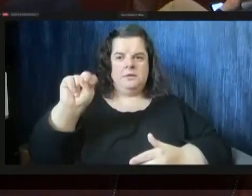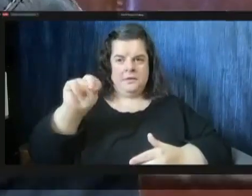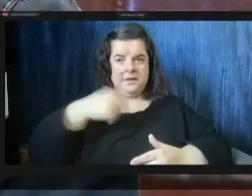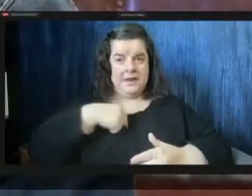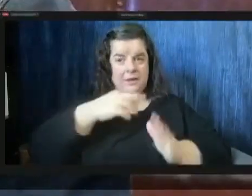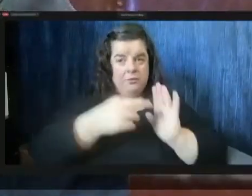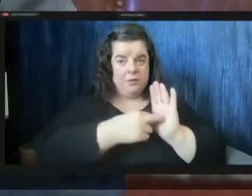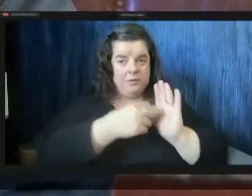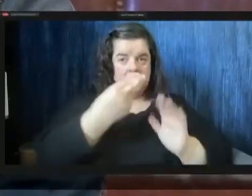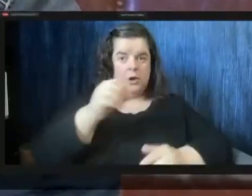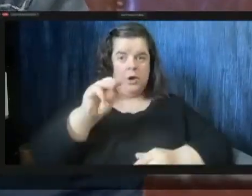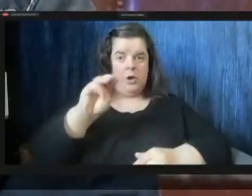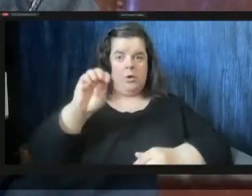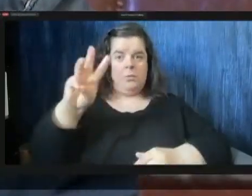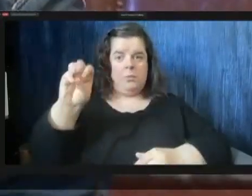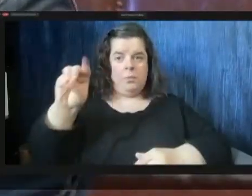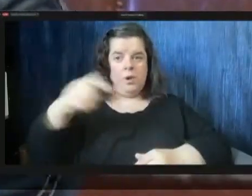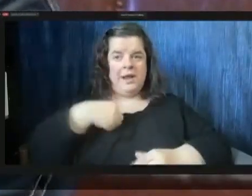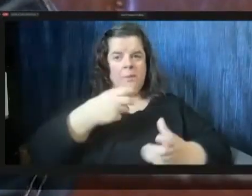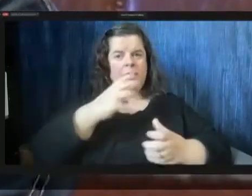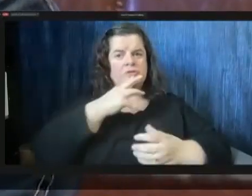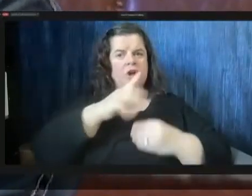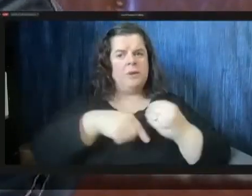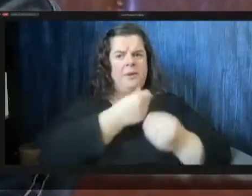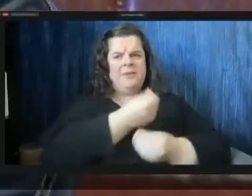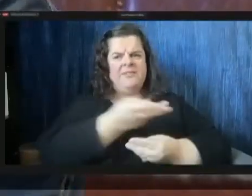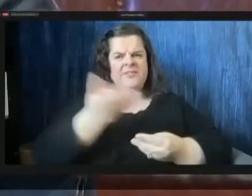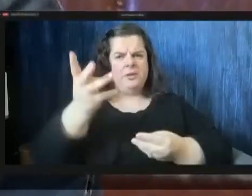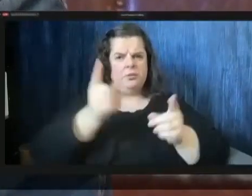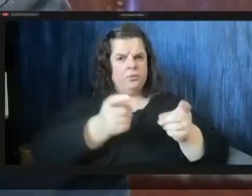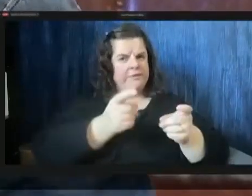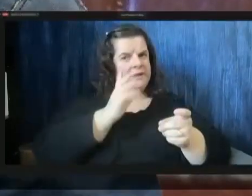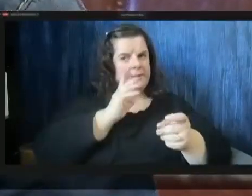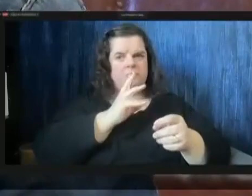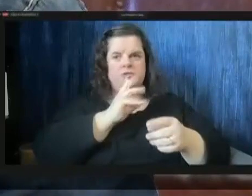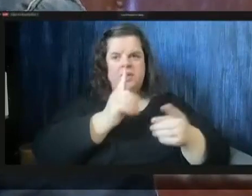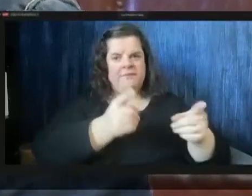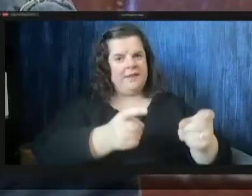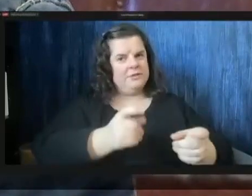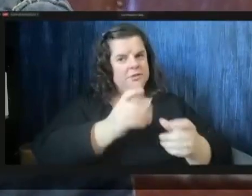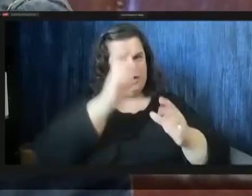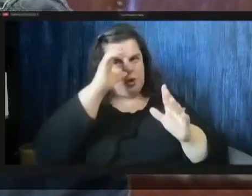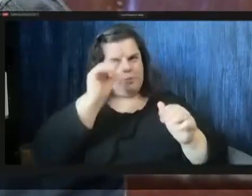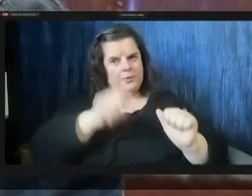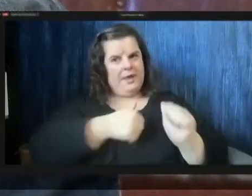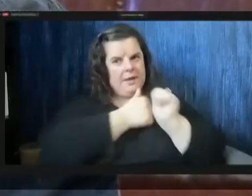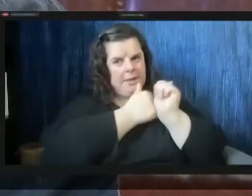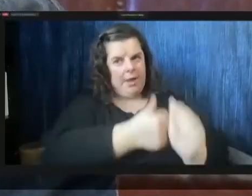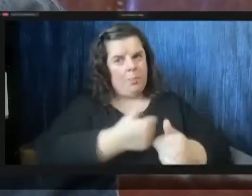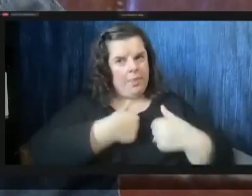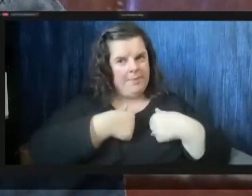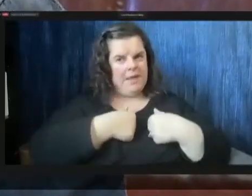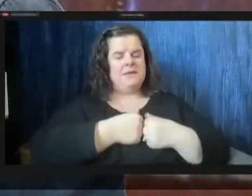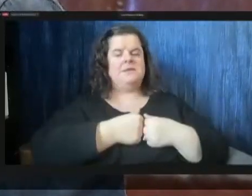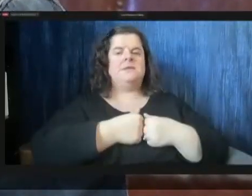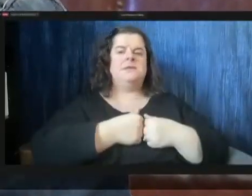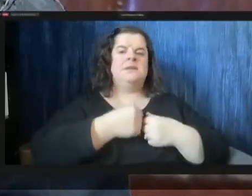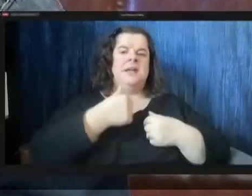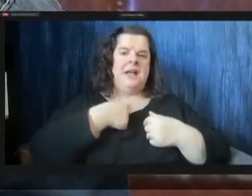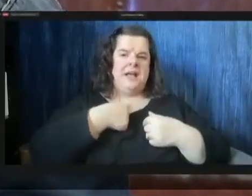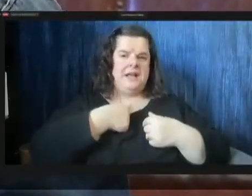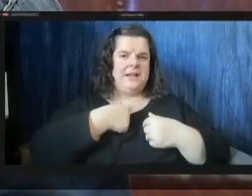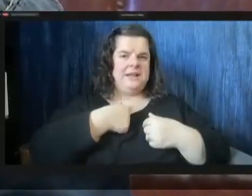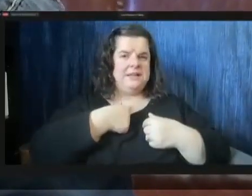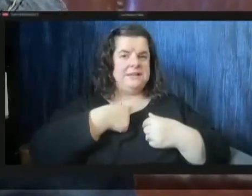represent Homewood. I want to talk about a few things real quick. I'm going to go real fast, so if you all can keep up with me, I hope so. I have there